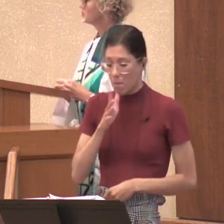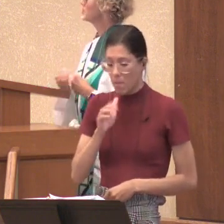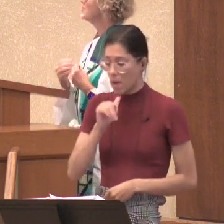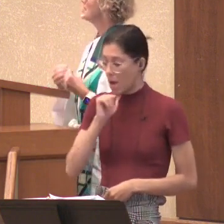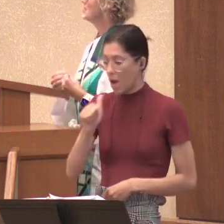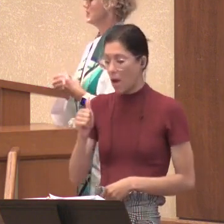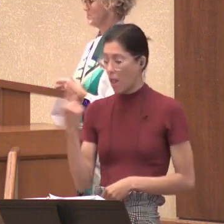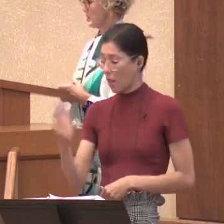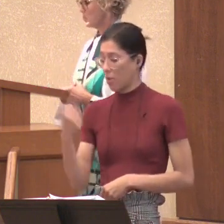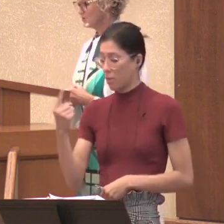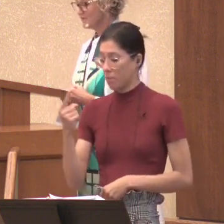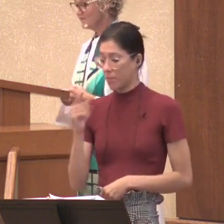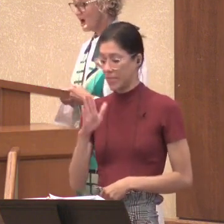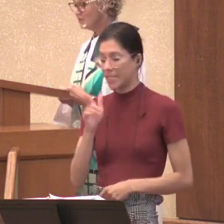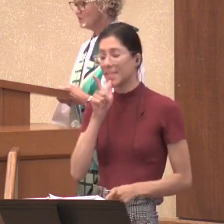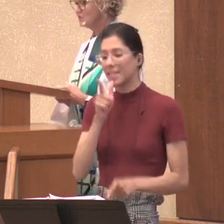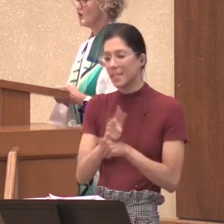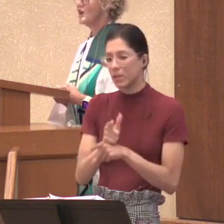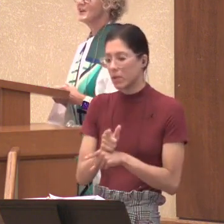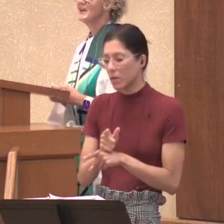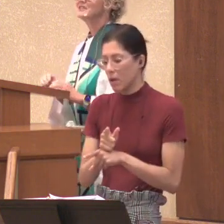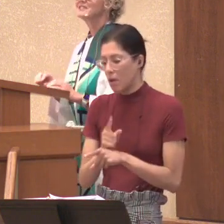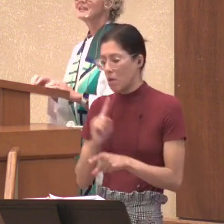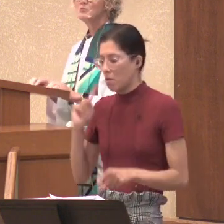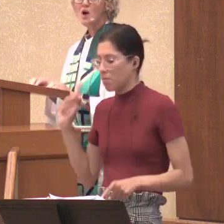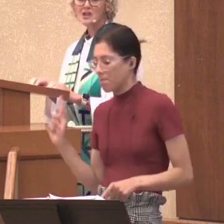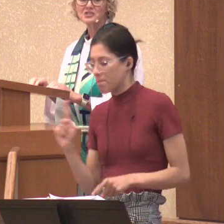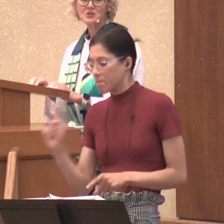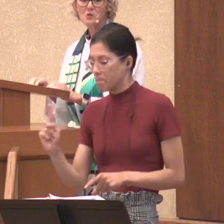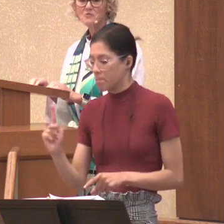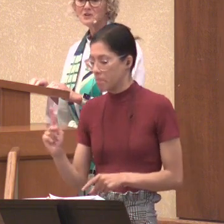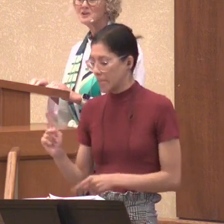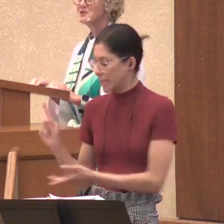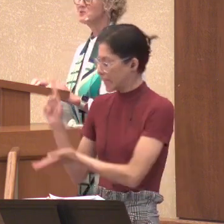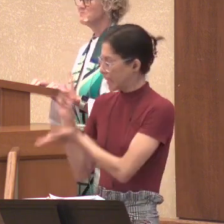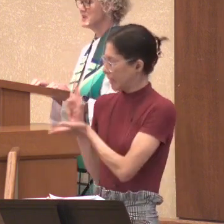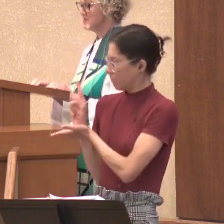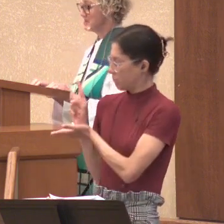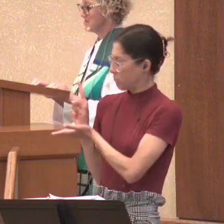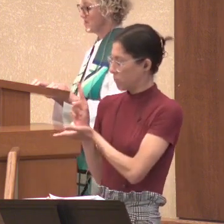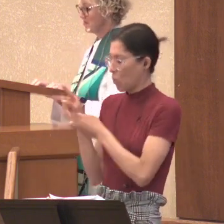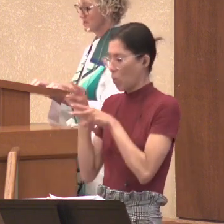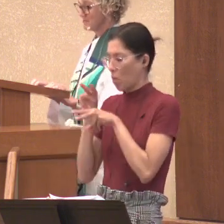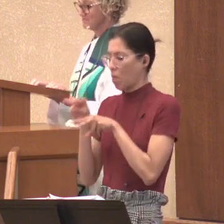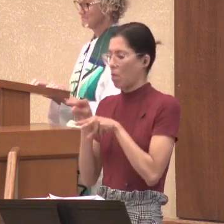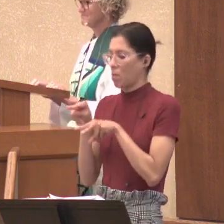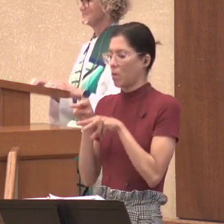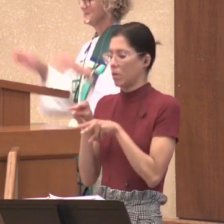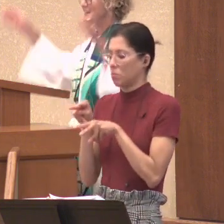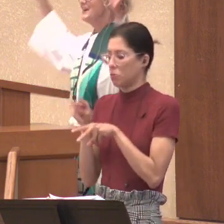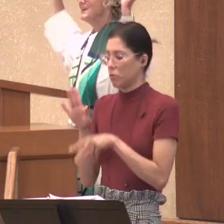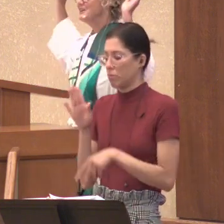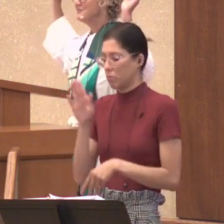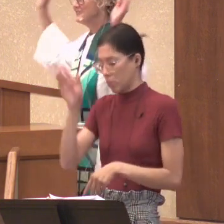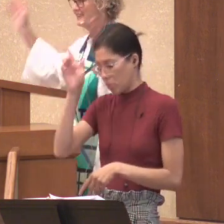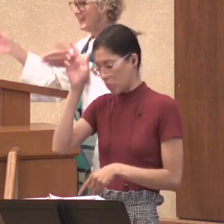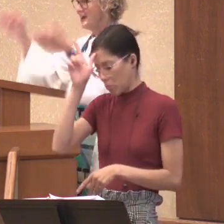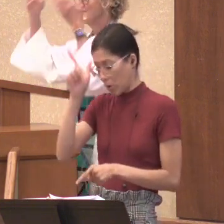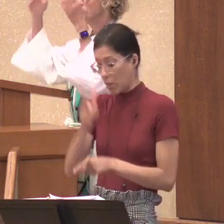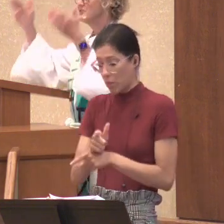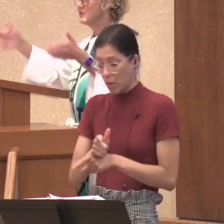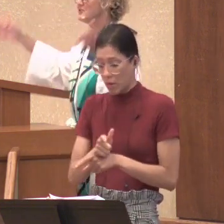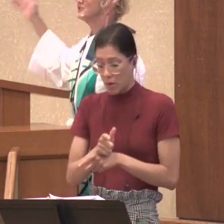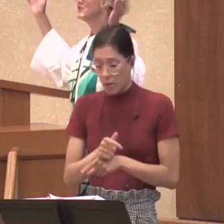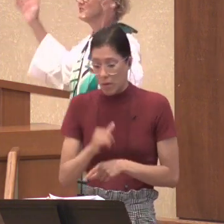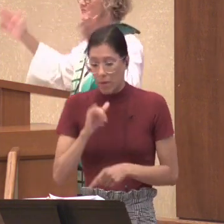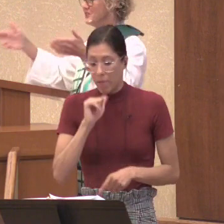His sister Miriam would follow along and stand watch over her baby brother. If not